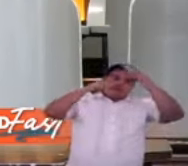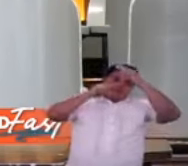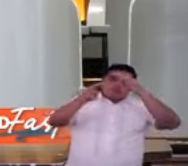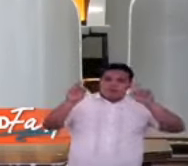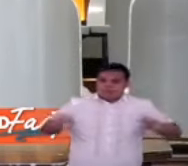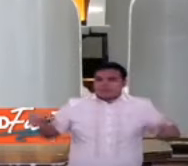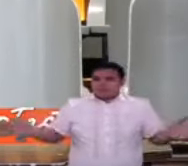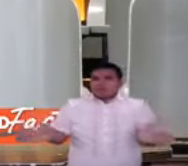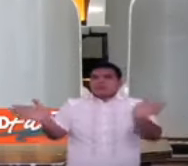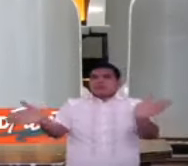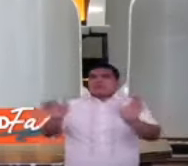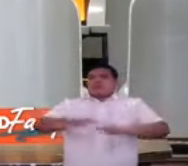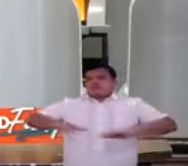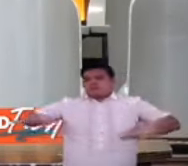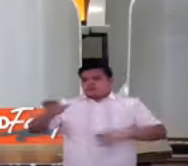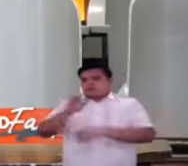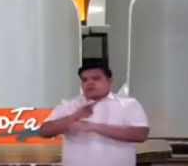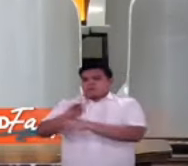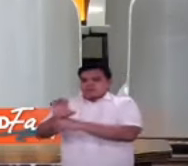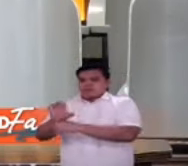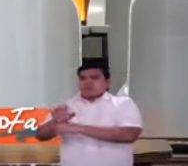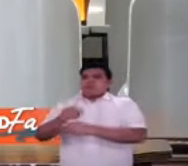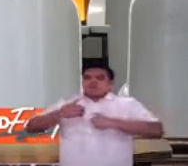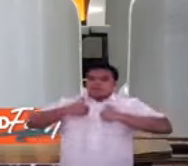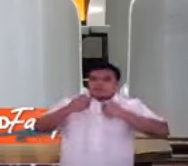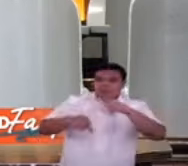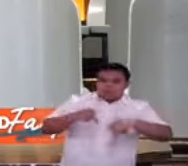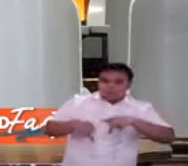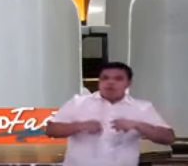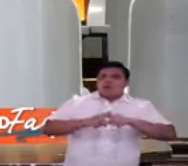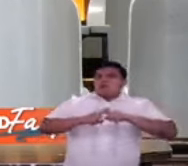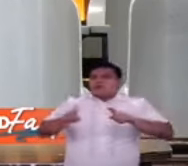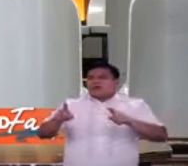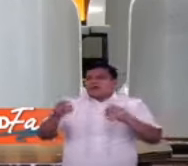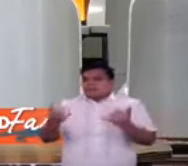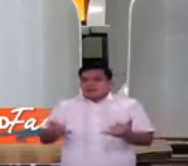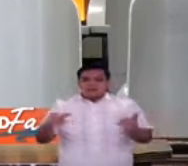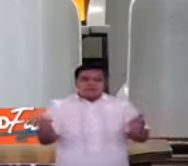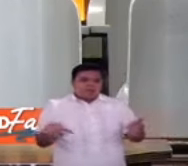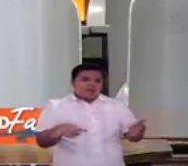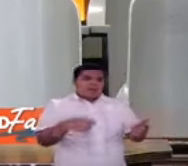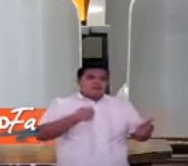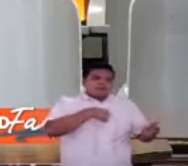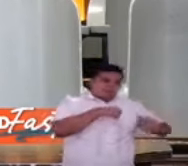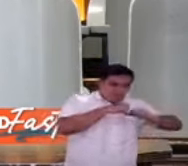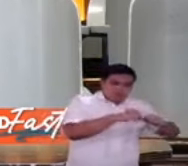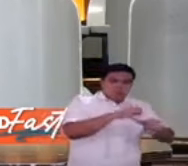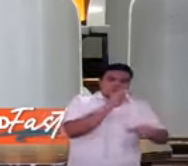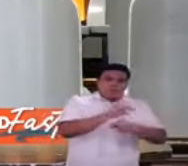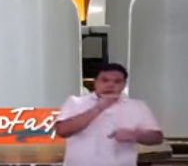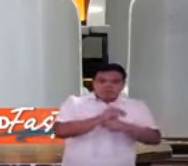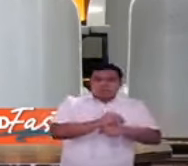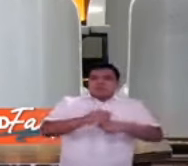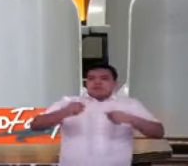be an encouragement to the children of Bible Baptist Church, to the young ones. Even as we also endeavor to have our ministries